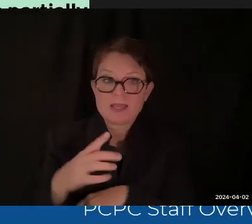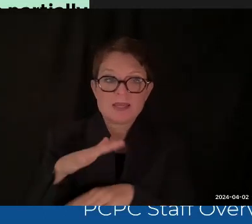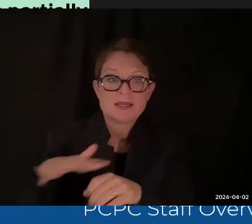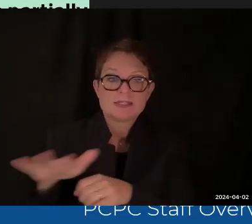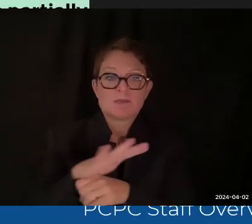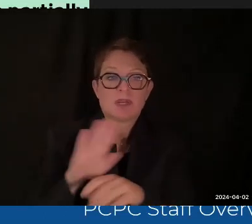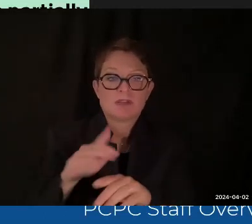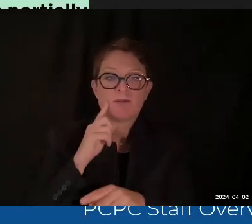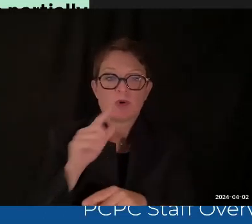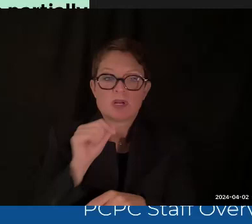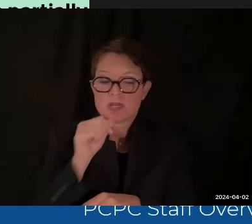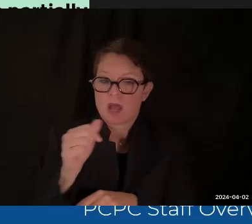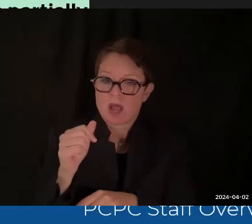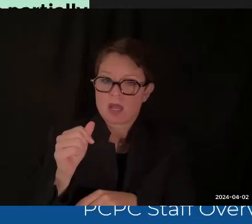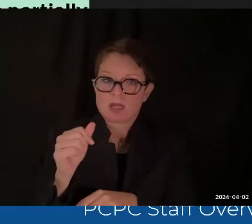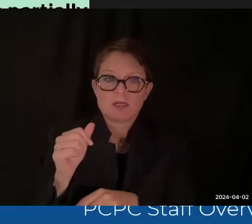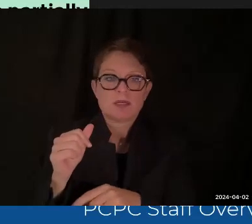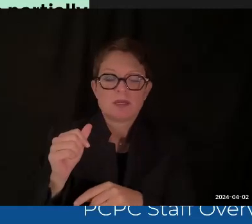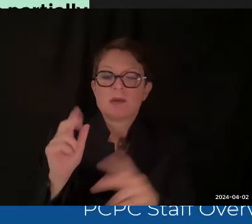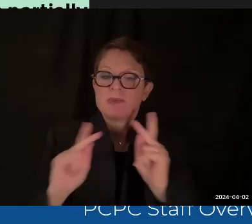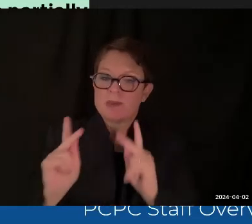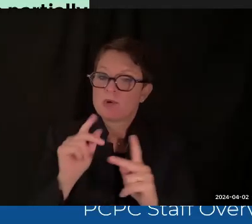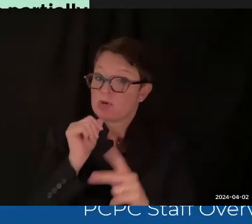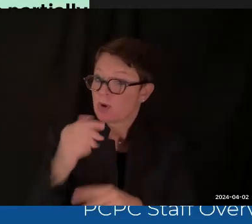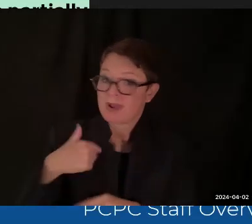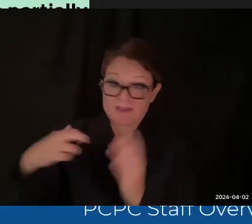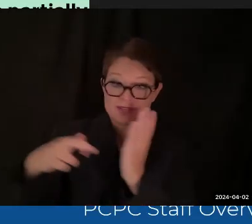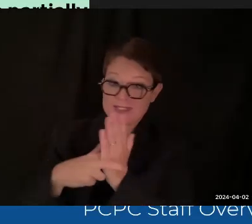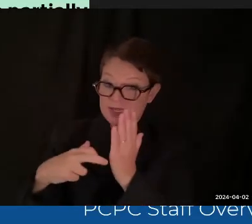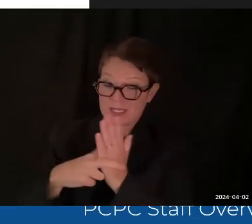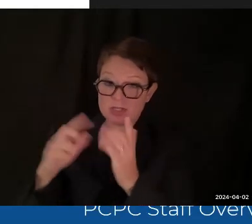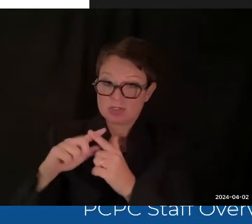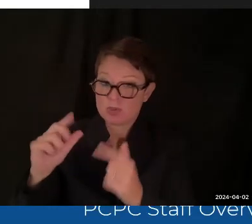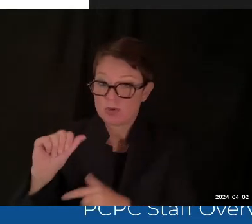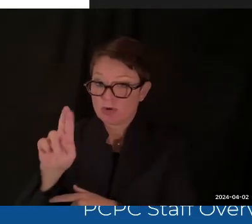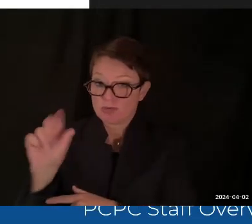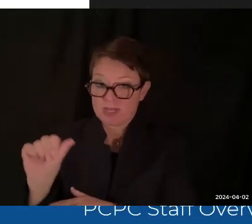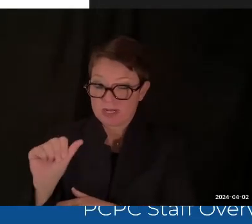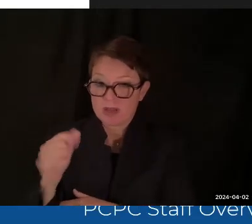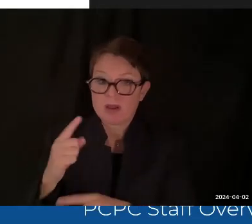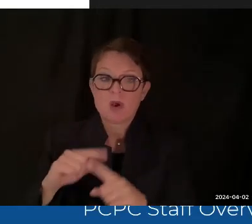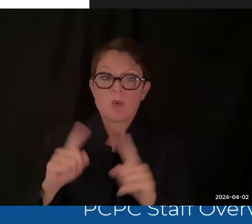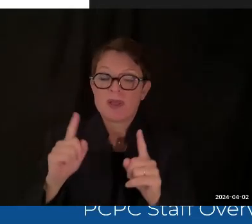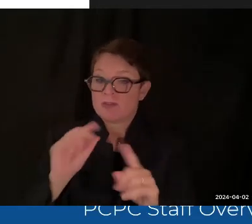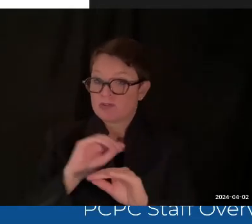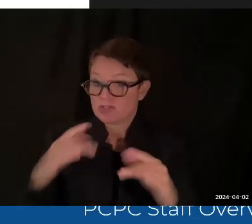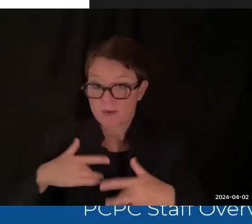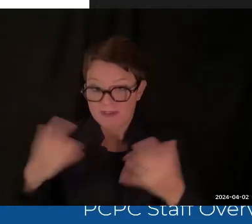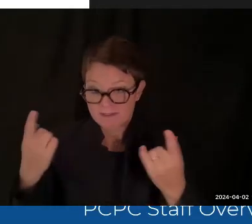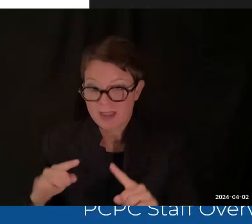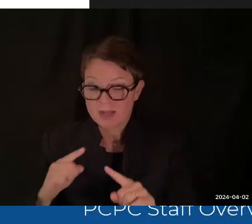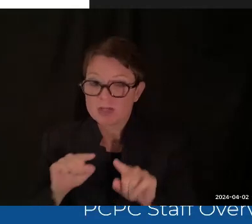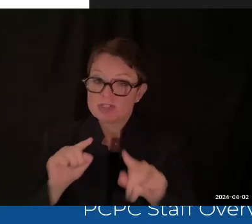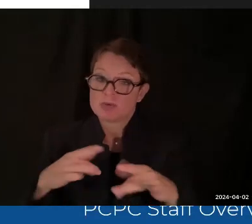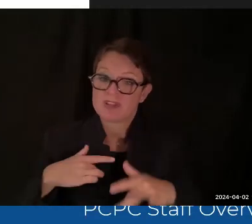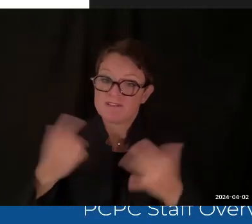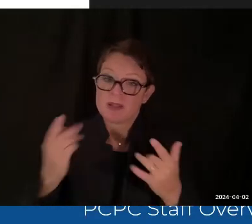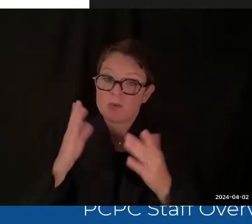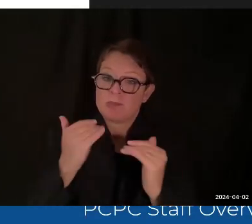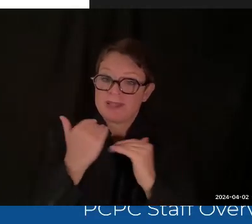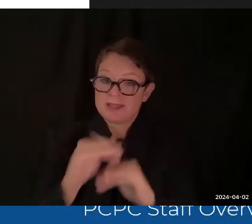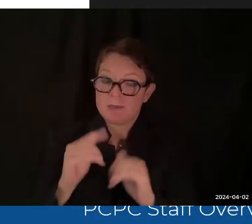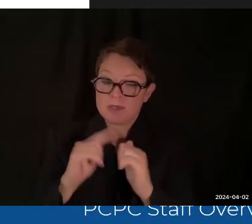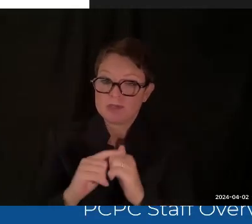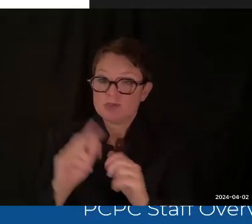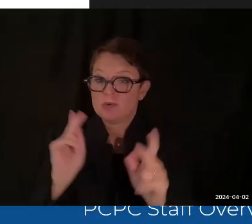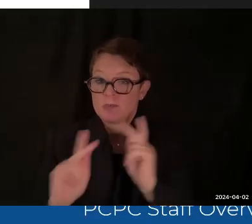to non-ticketed pedestrians and the public when an event is not ongoing. During events, it will be limited to